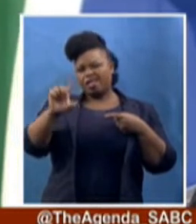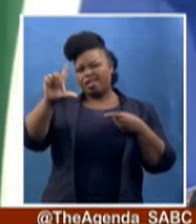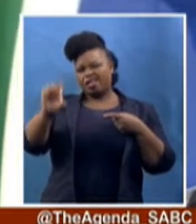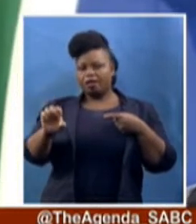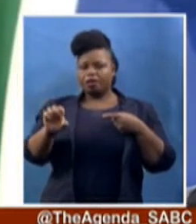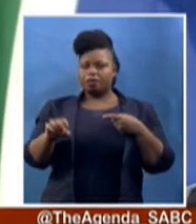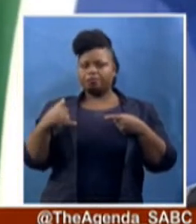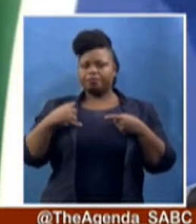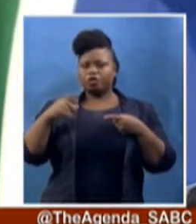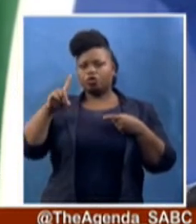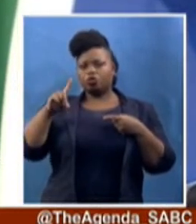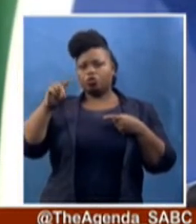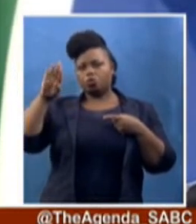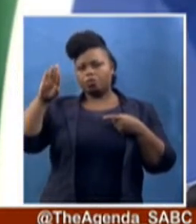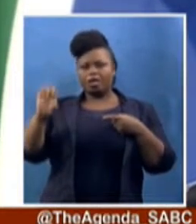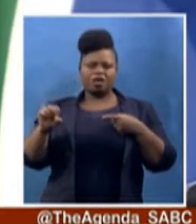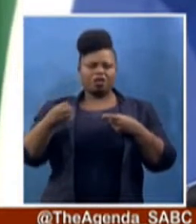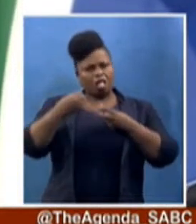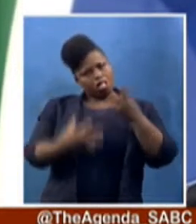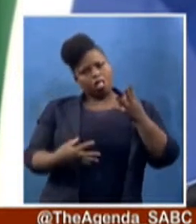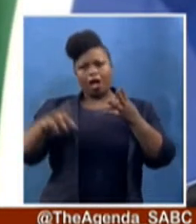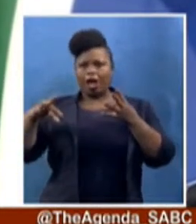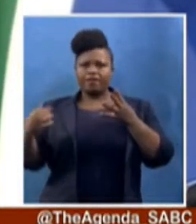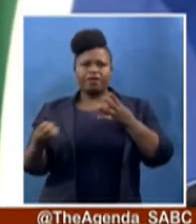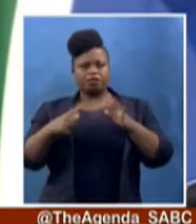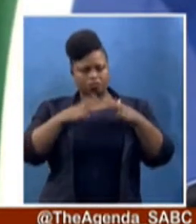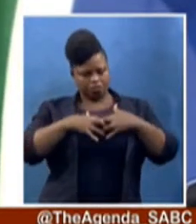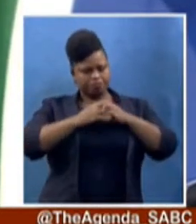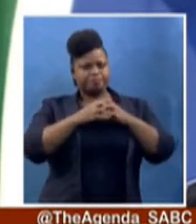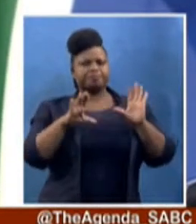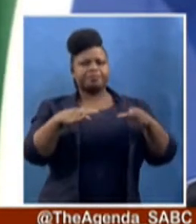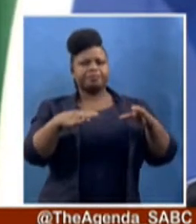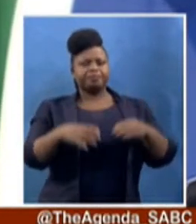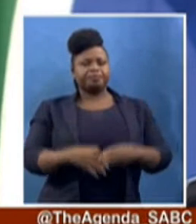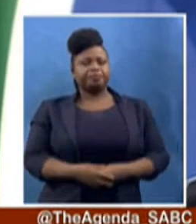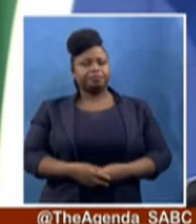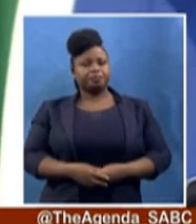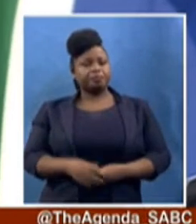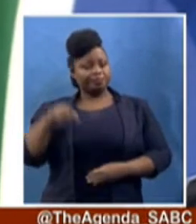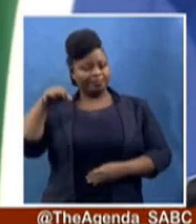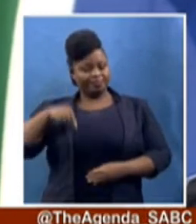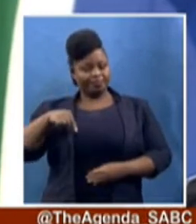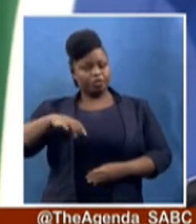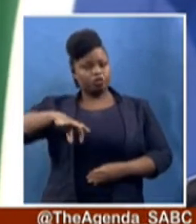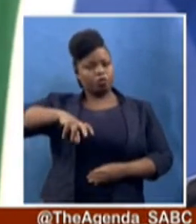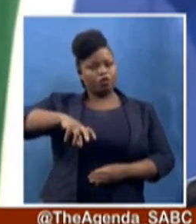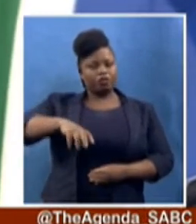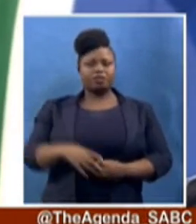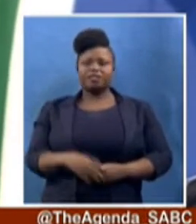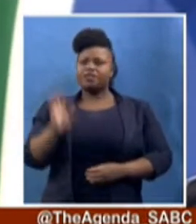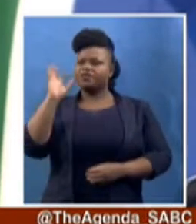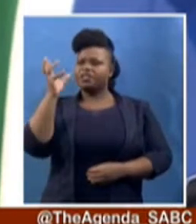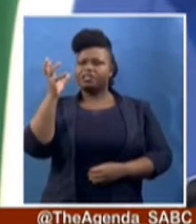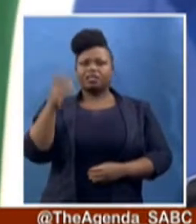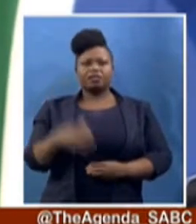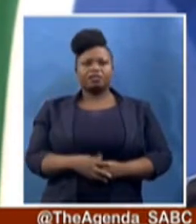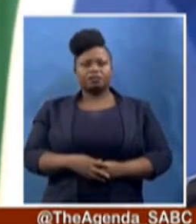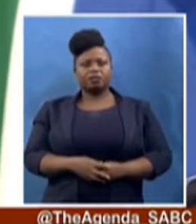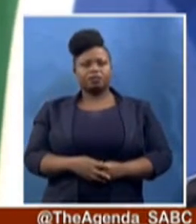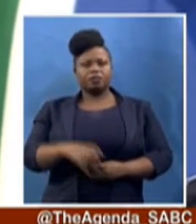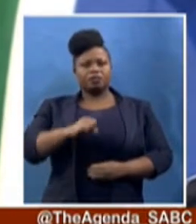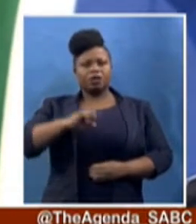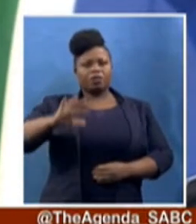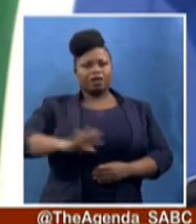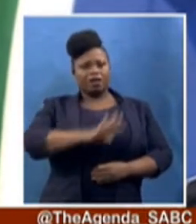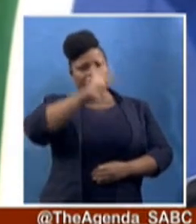The Free State is the birthplace of the South African Native National Congress,